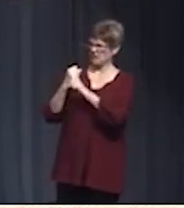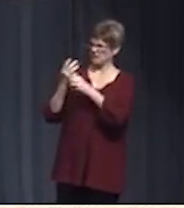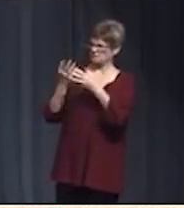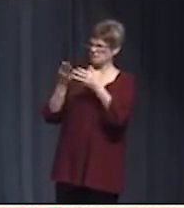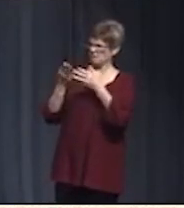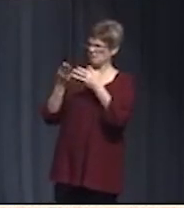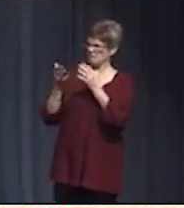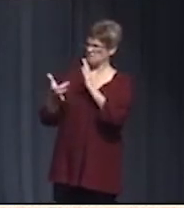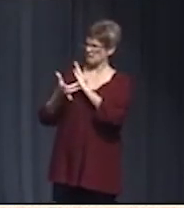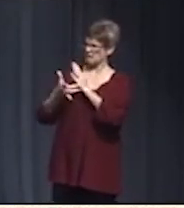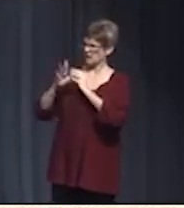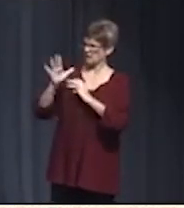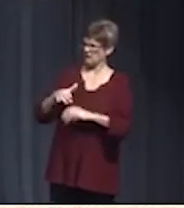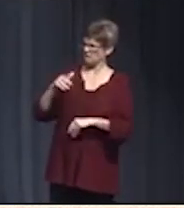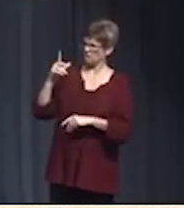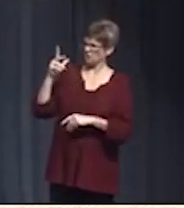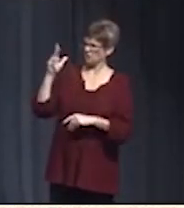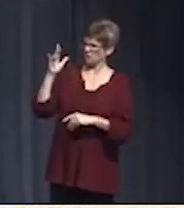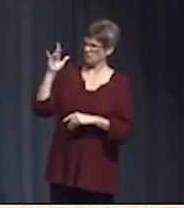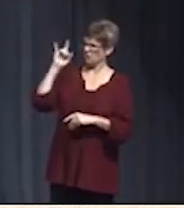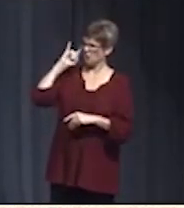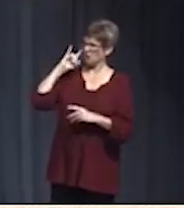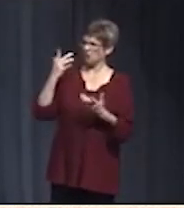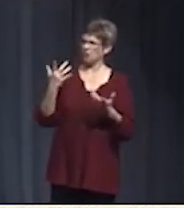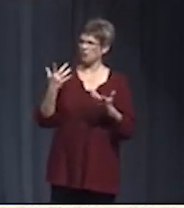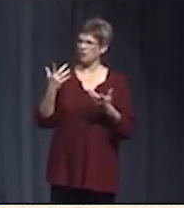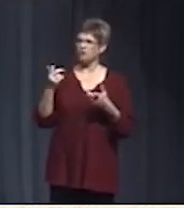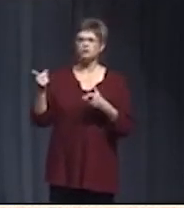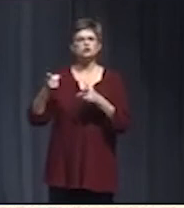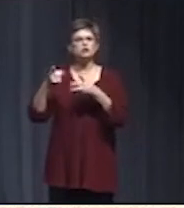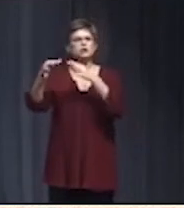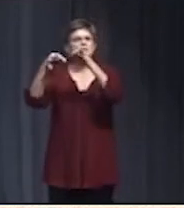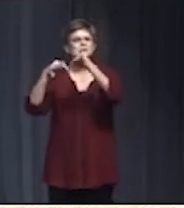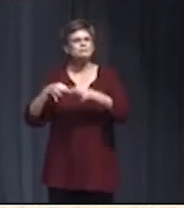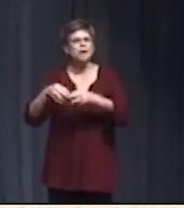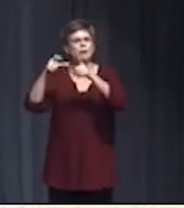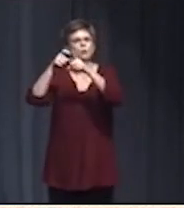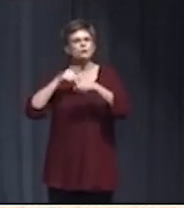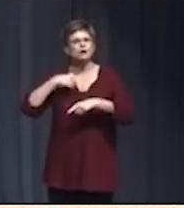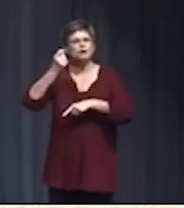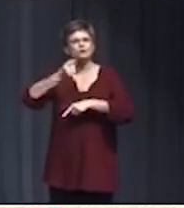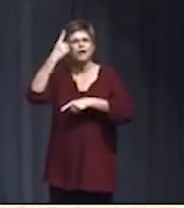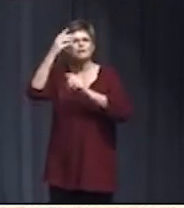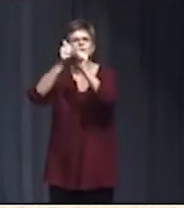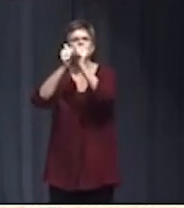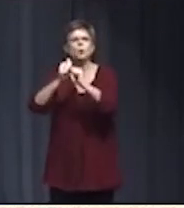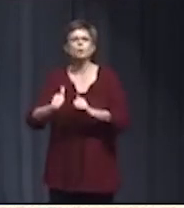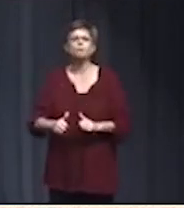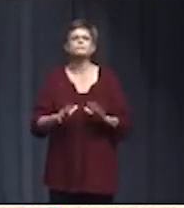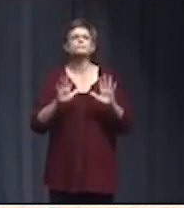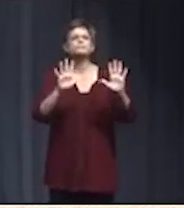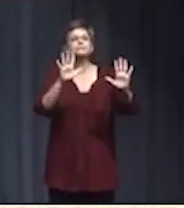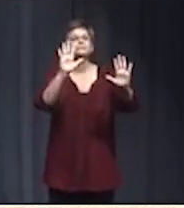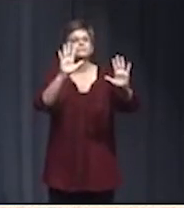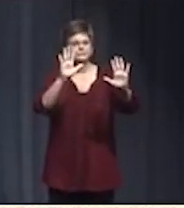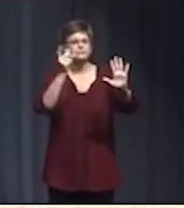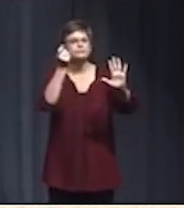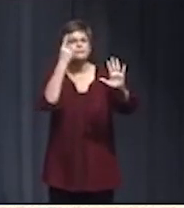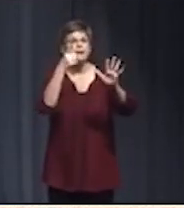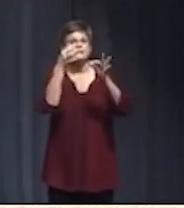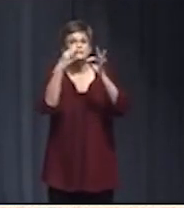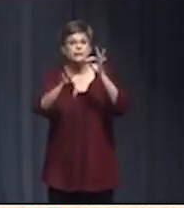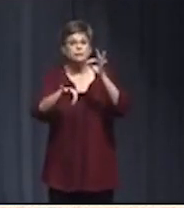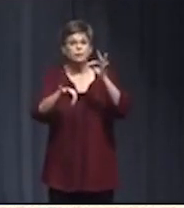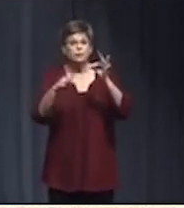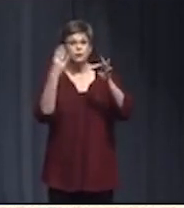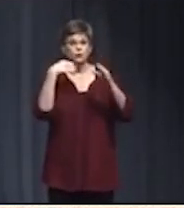never heard of that. What is it? She put it in terms I can understand. Sports. She said, "Simple. Take that cloth